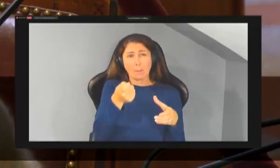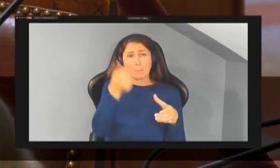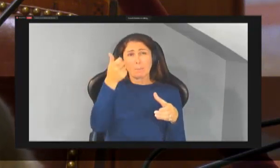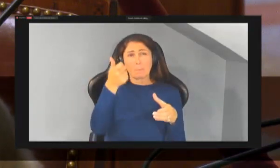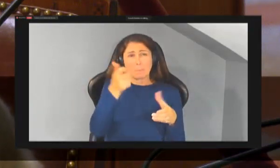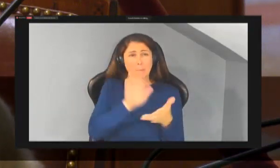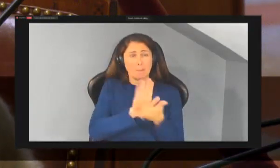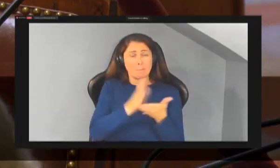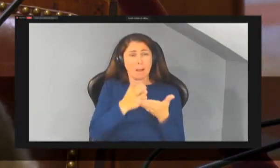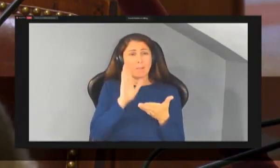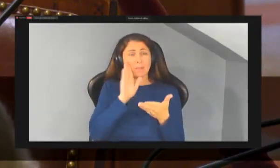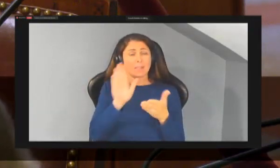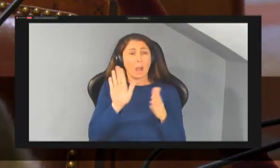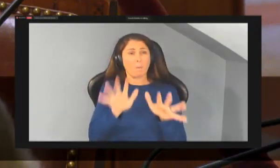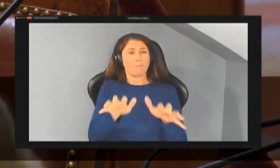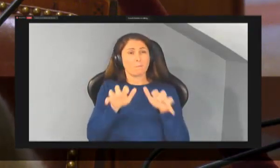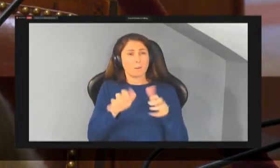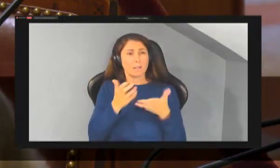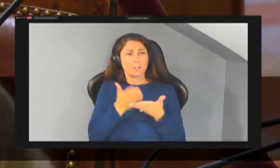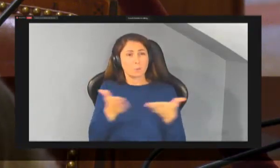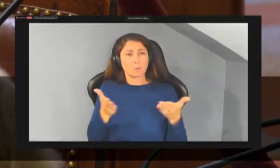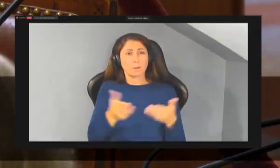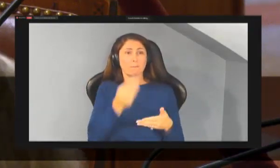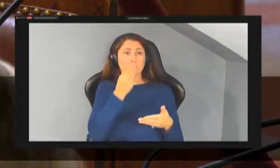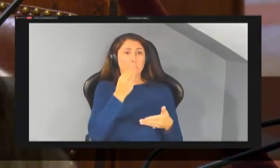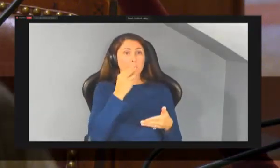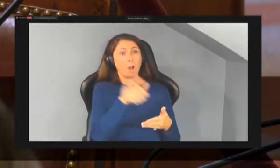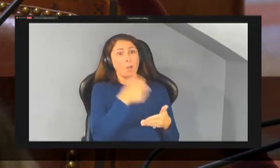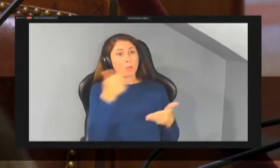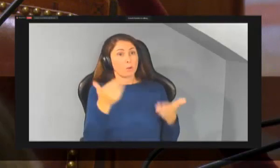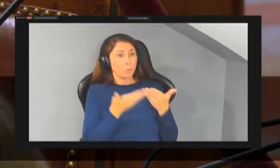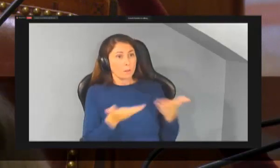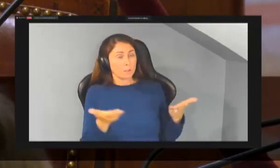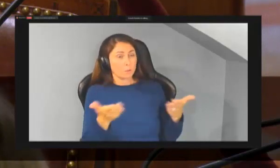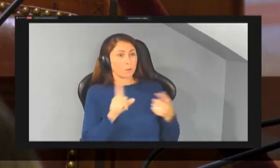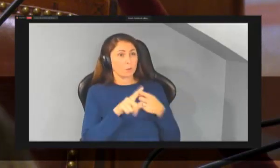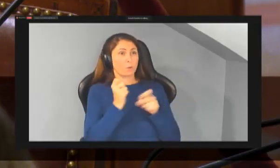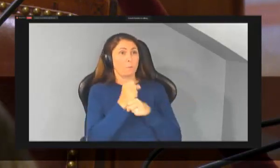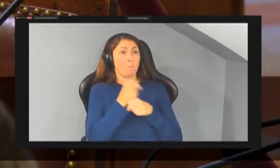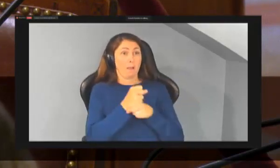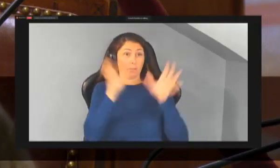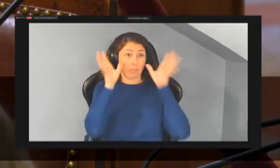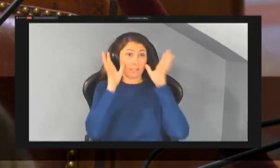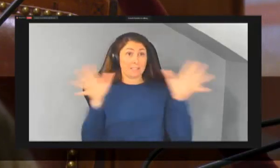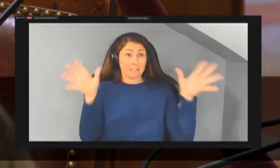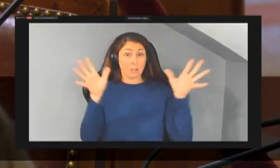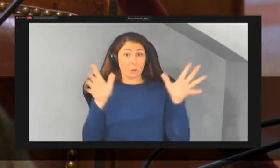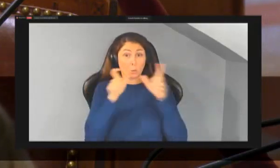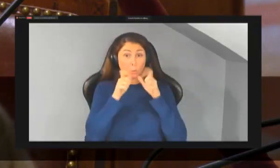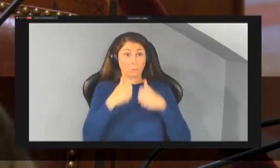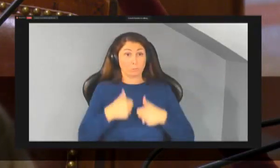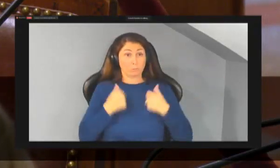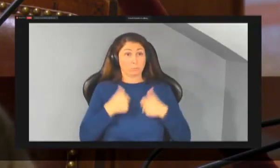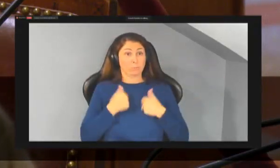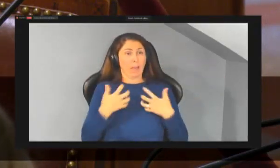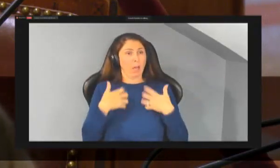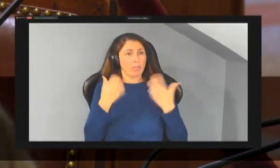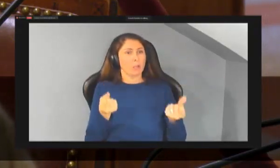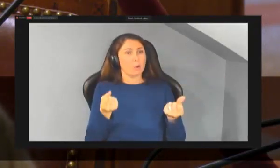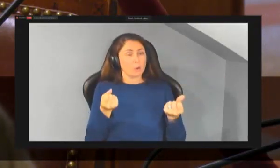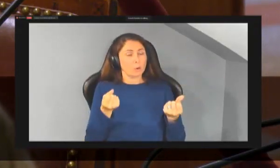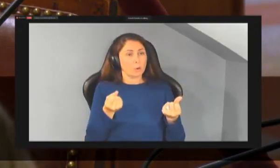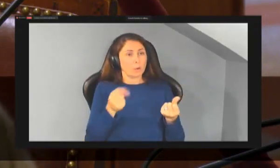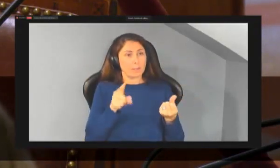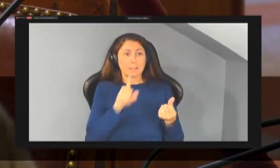up resources, food and other resources, to make the deer that do stay healthier. And this is a